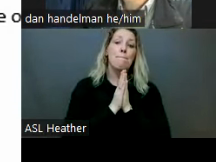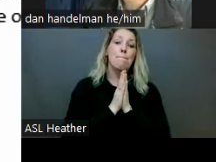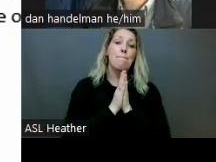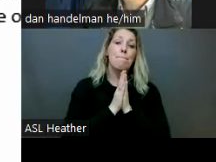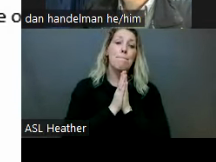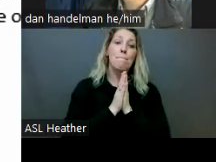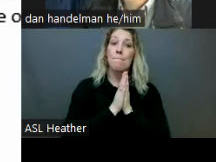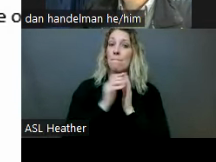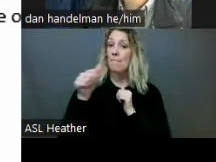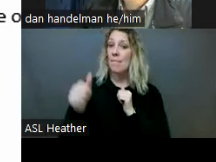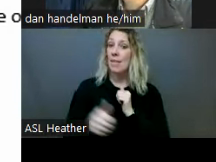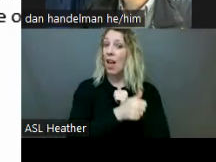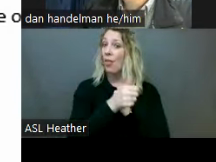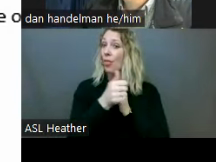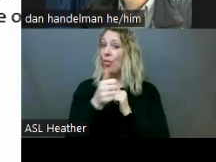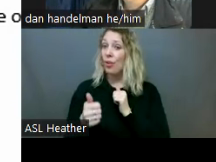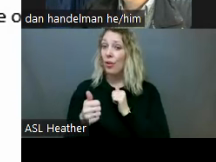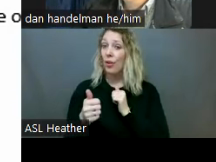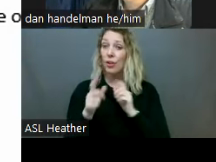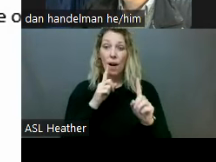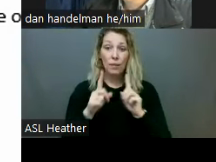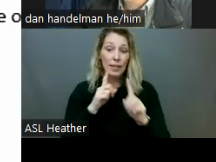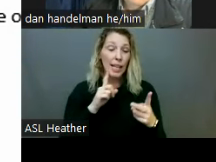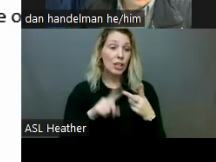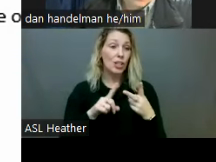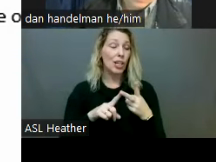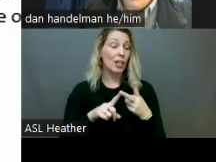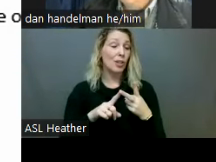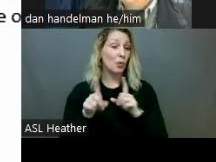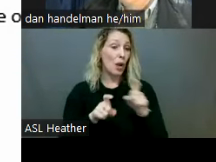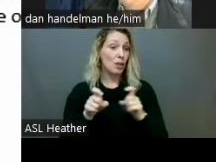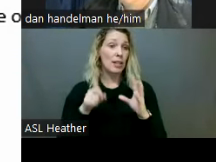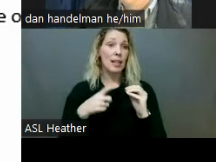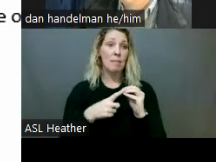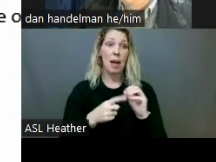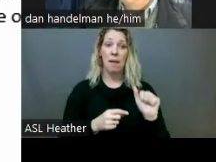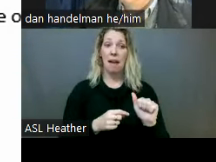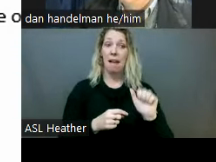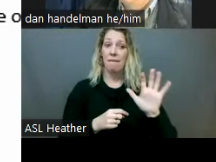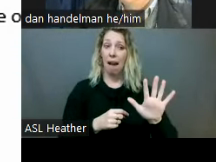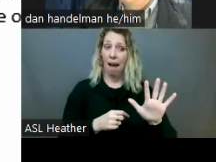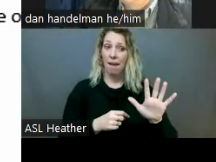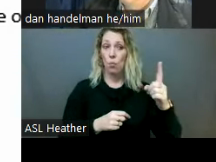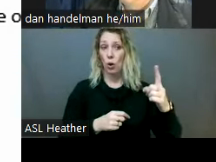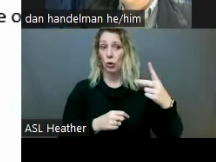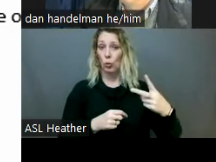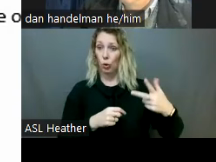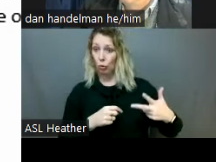Any other conversation or questions on A5, 1, 2, or